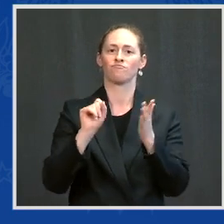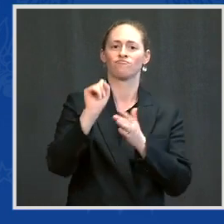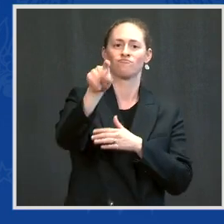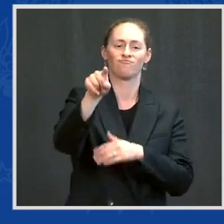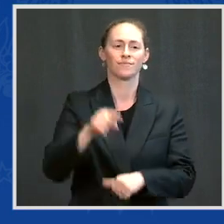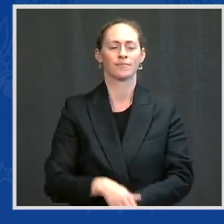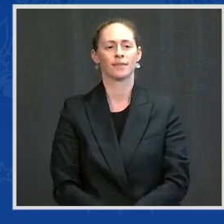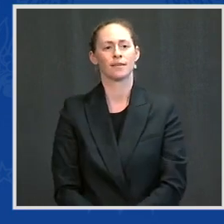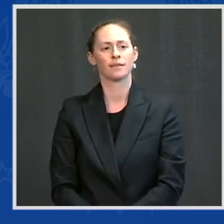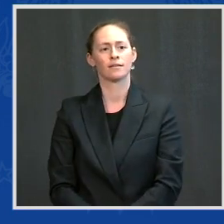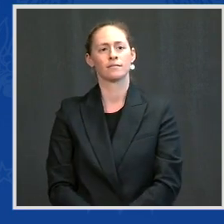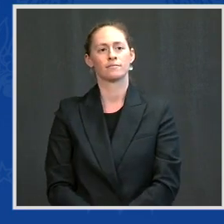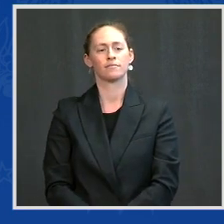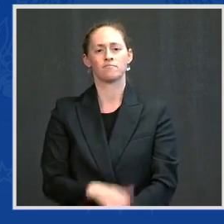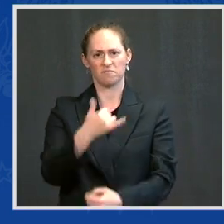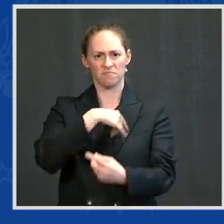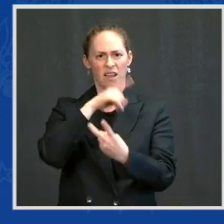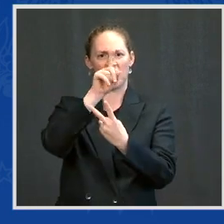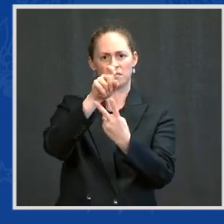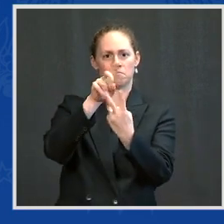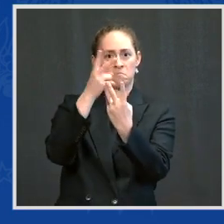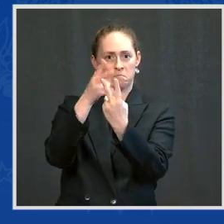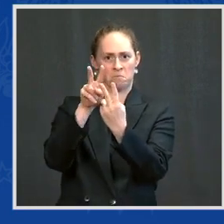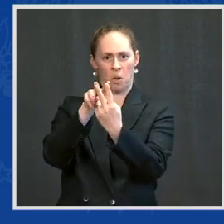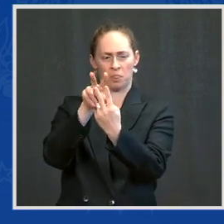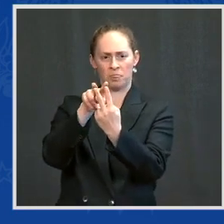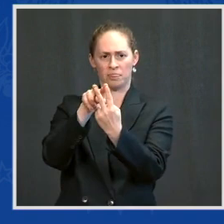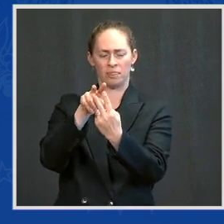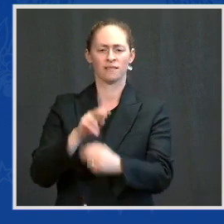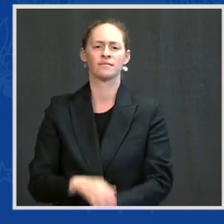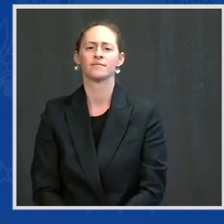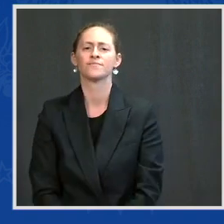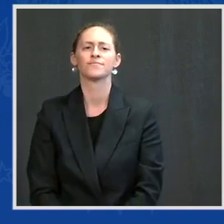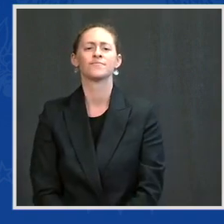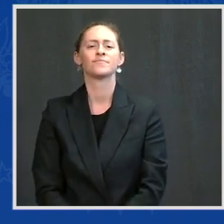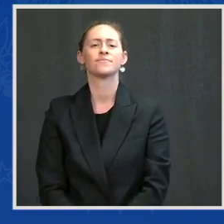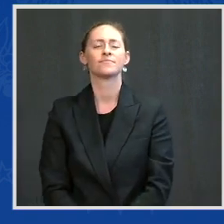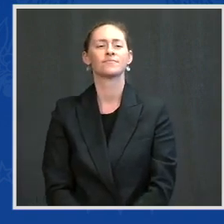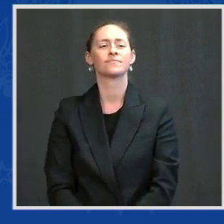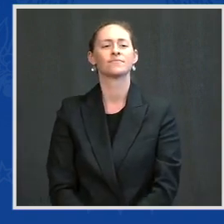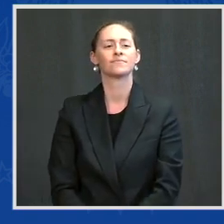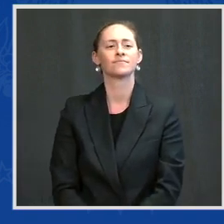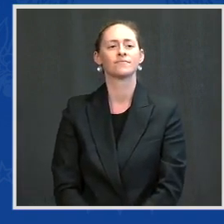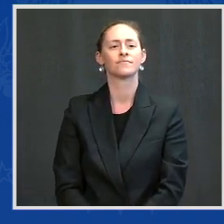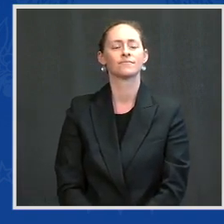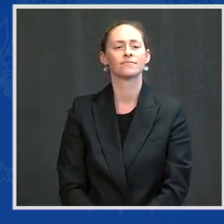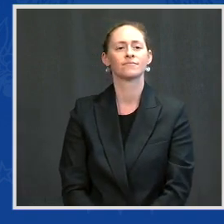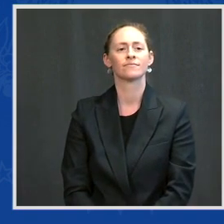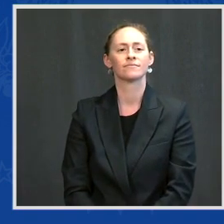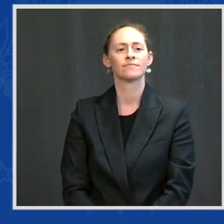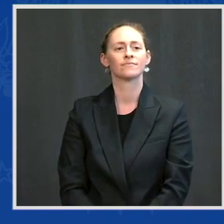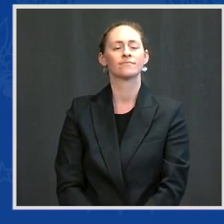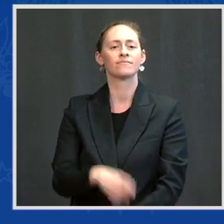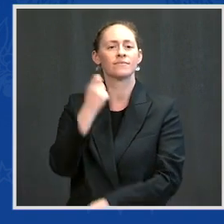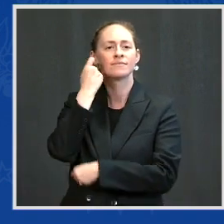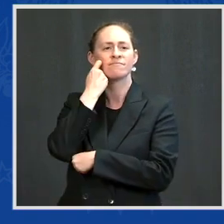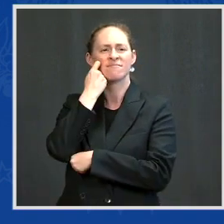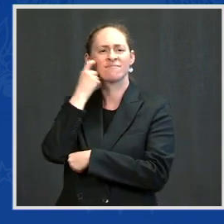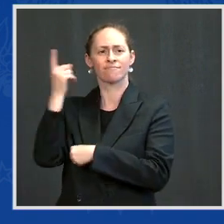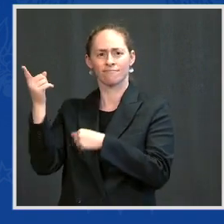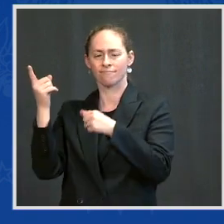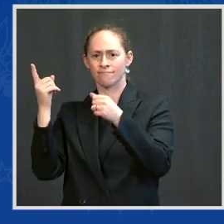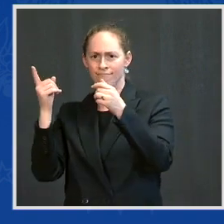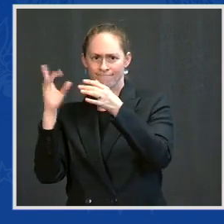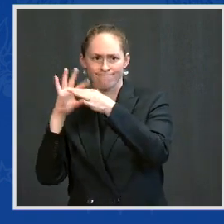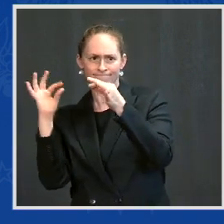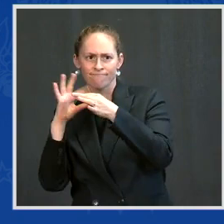here. As was mentioned by the former journalist, I understand that the Israel and Palestine